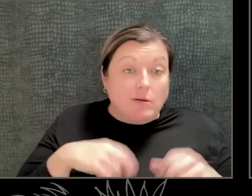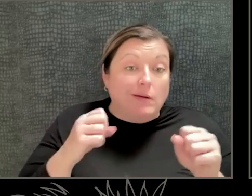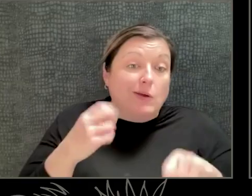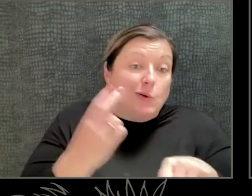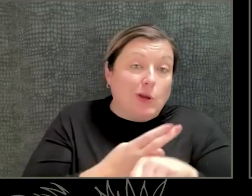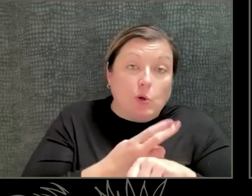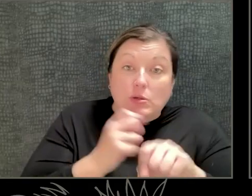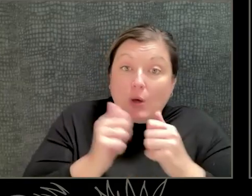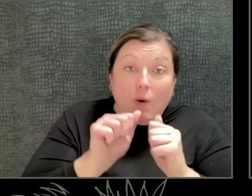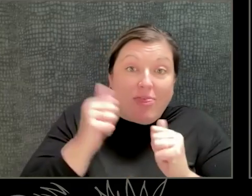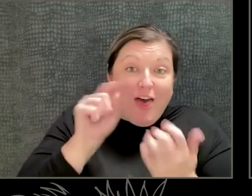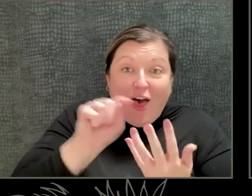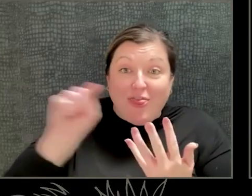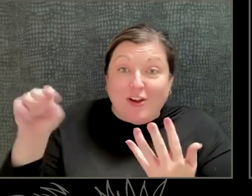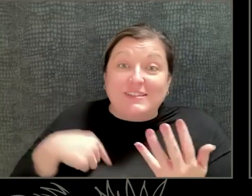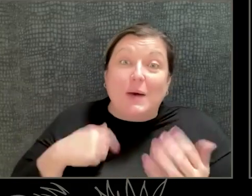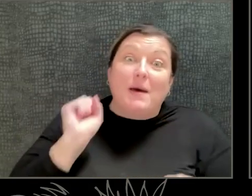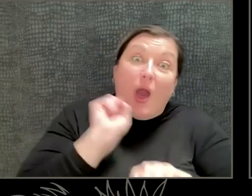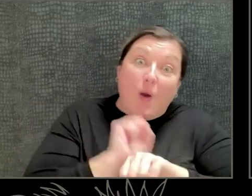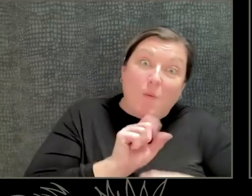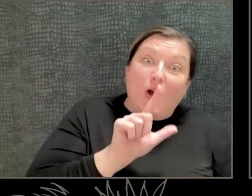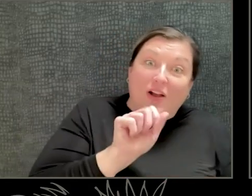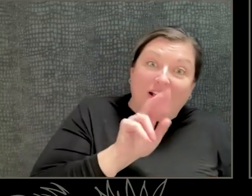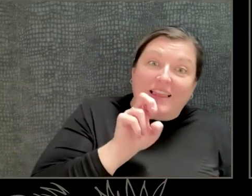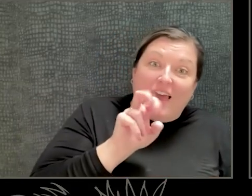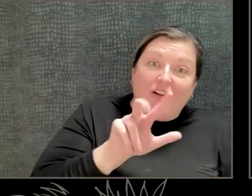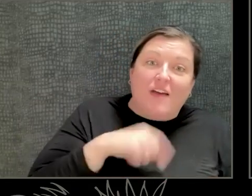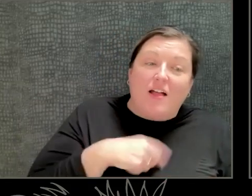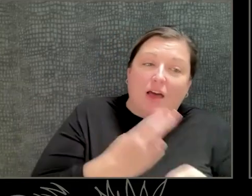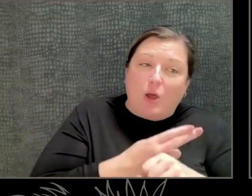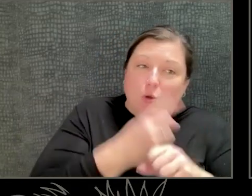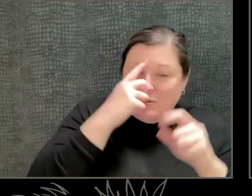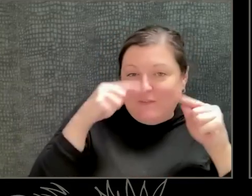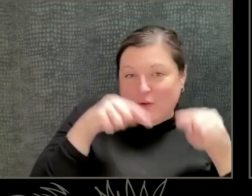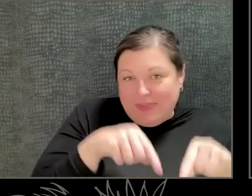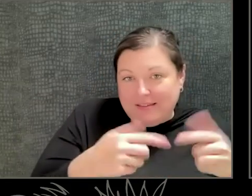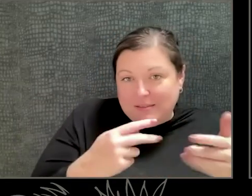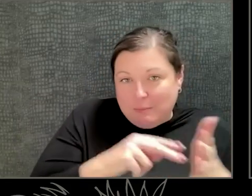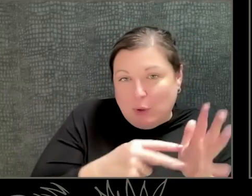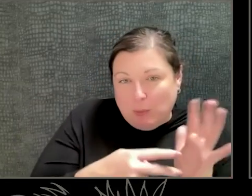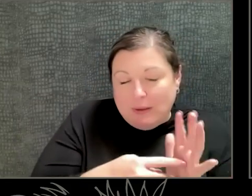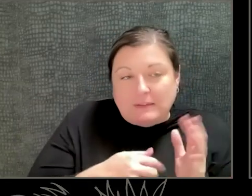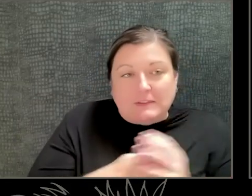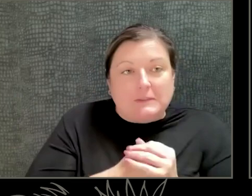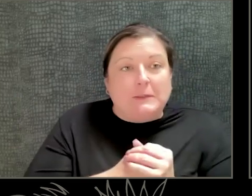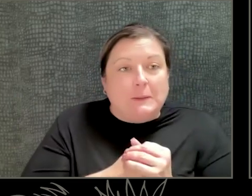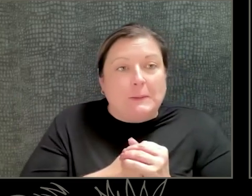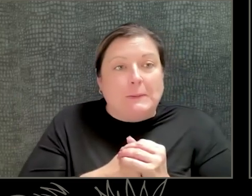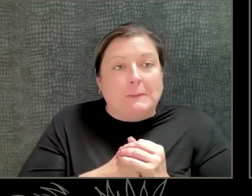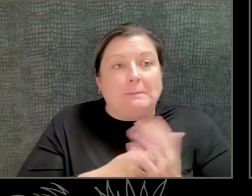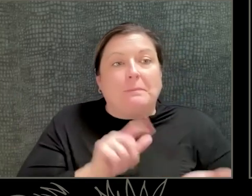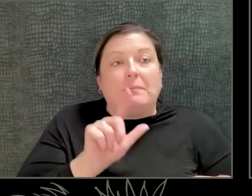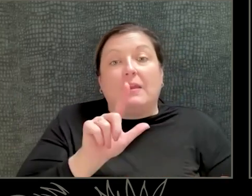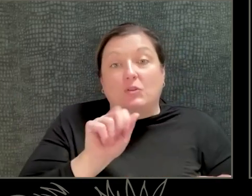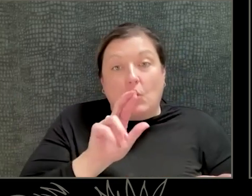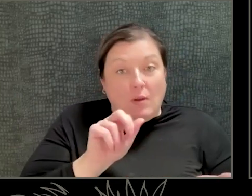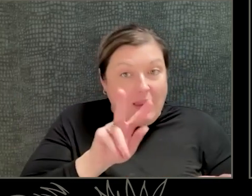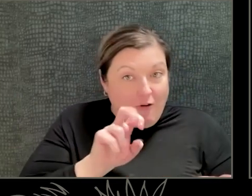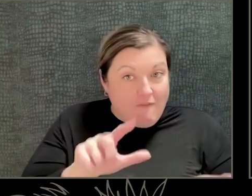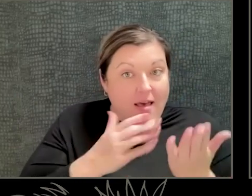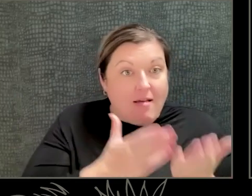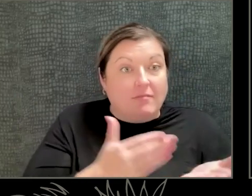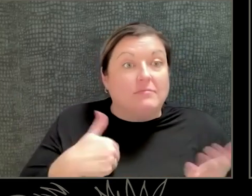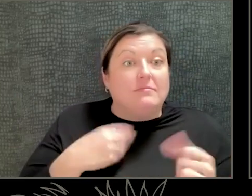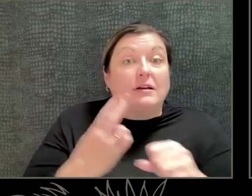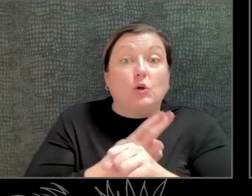Laravel. I like using Laravel, so for the purpose of this, I just am using an example that is Laravel. So we have a